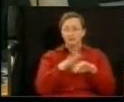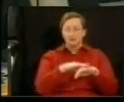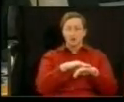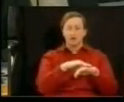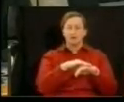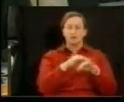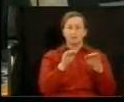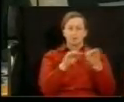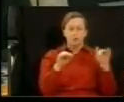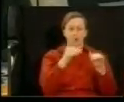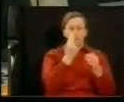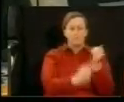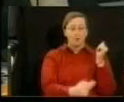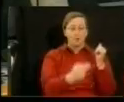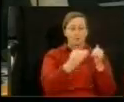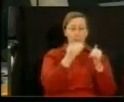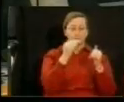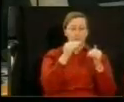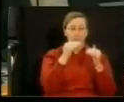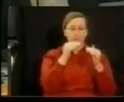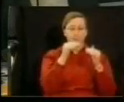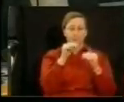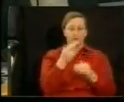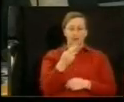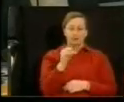houses. It